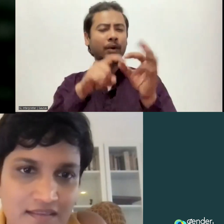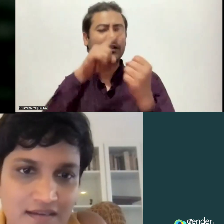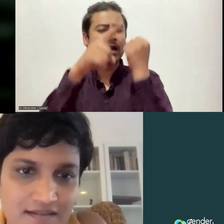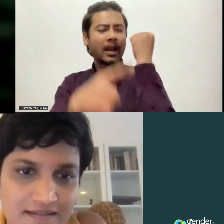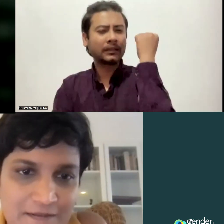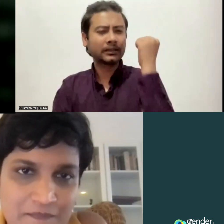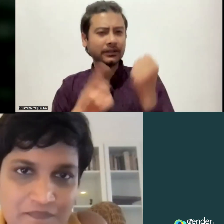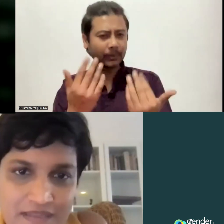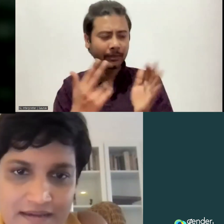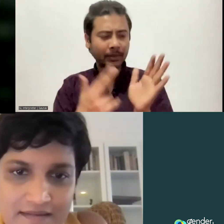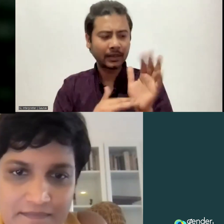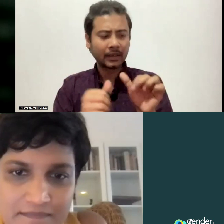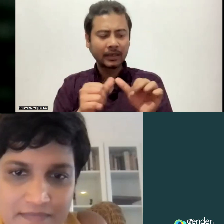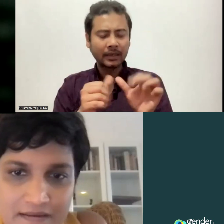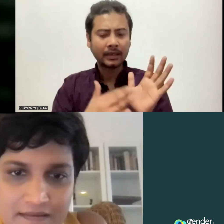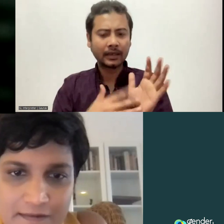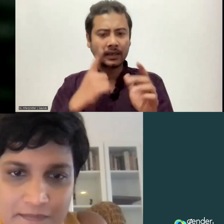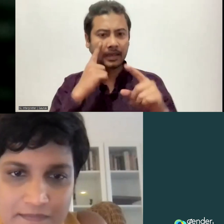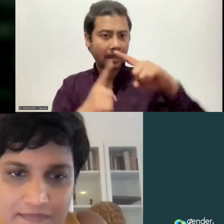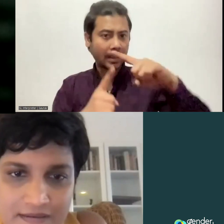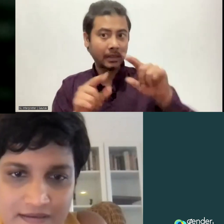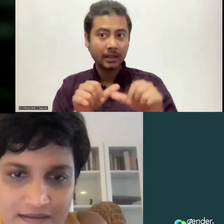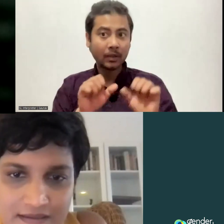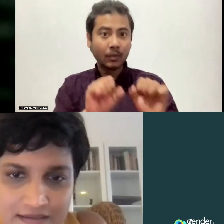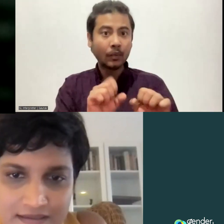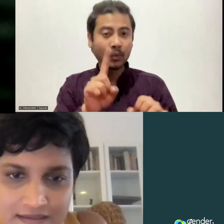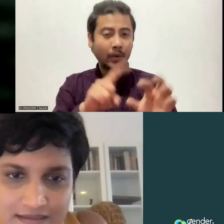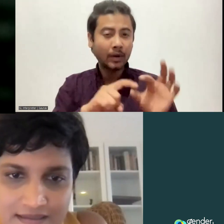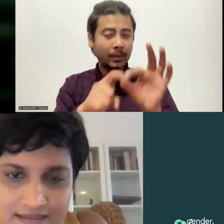And I think, sure. Yeah. Sure.